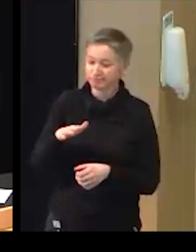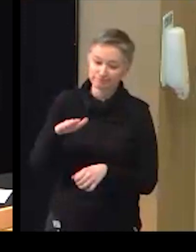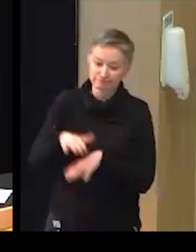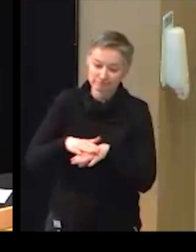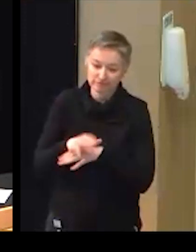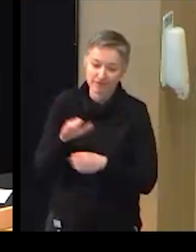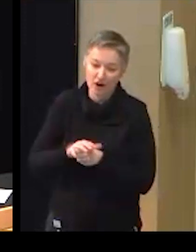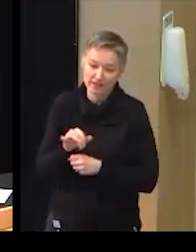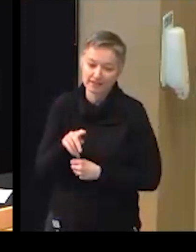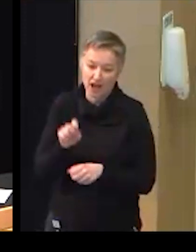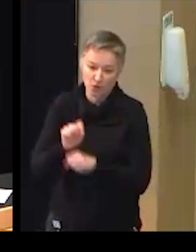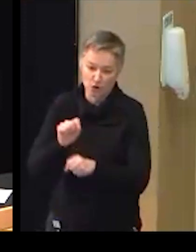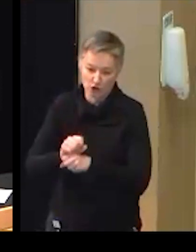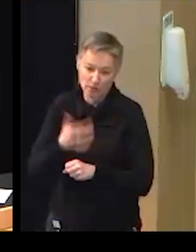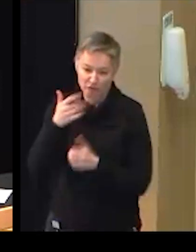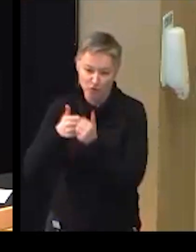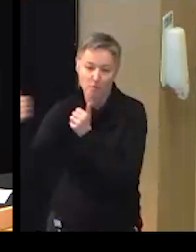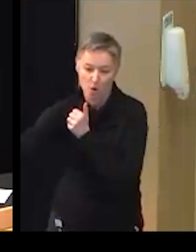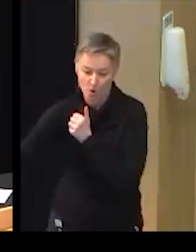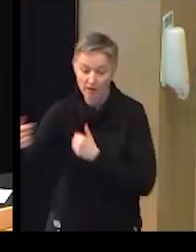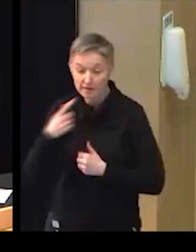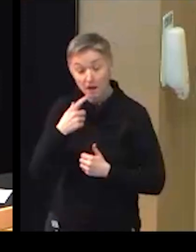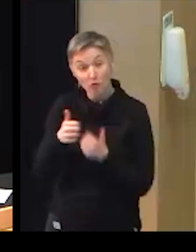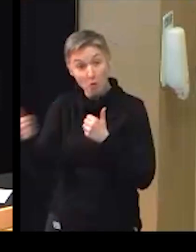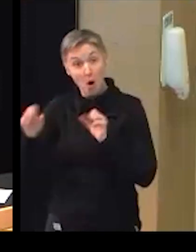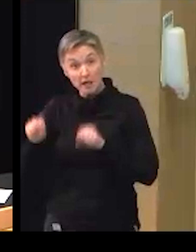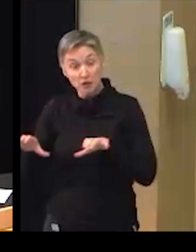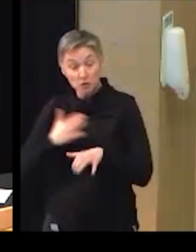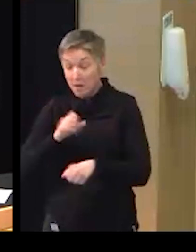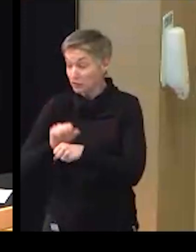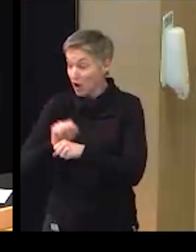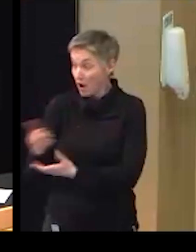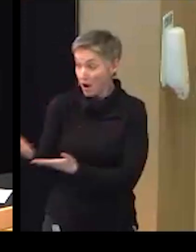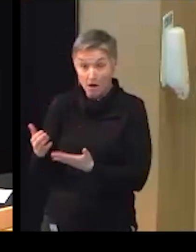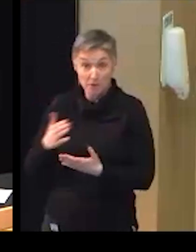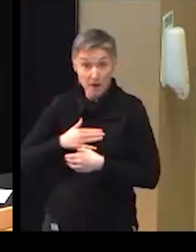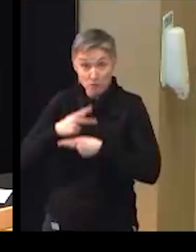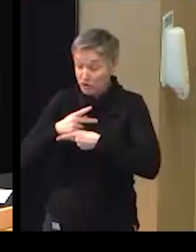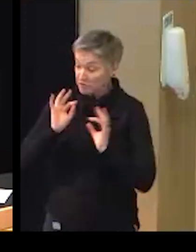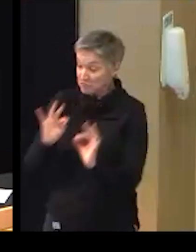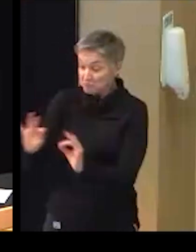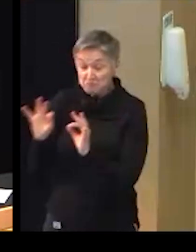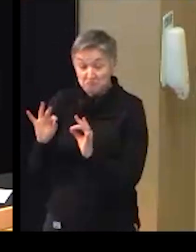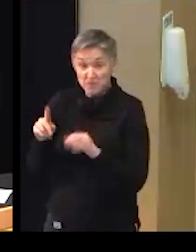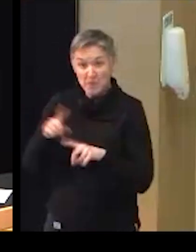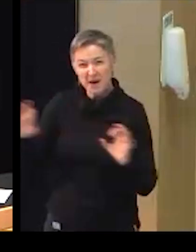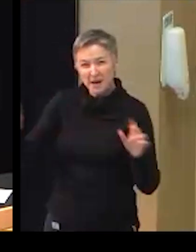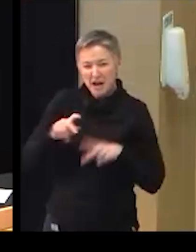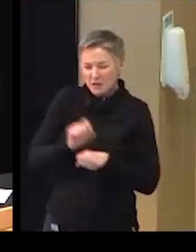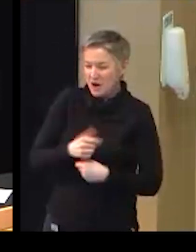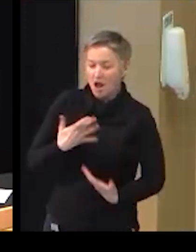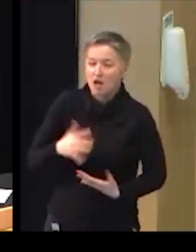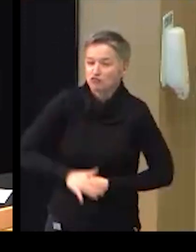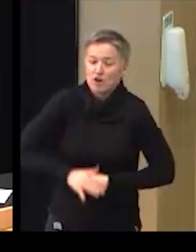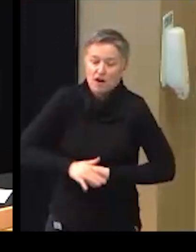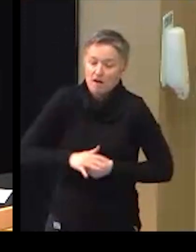the stress was too great and they can perform their job. The productivity statistics are amazing about what